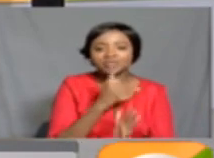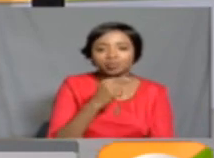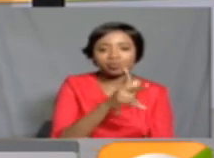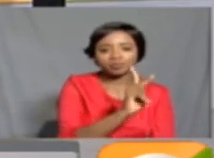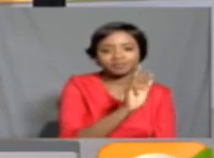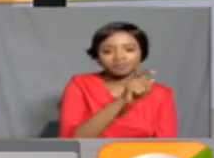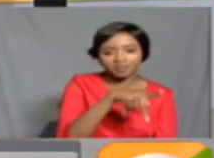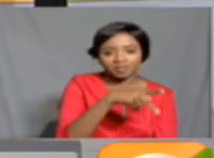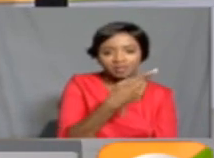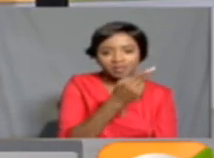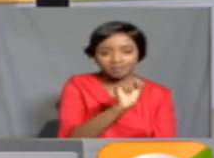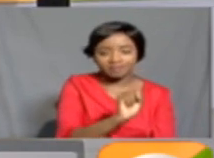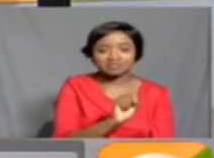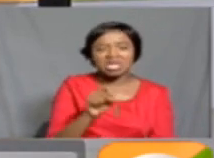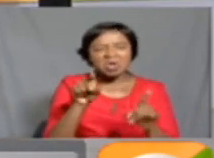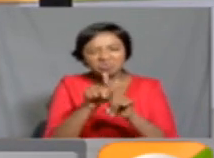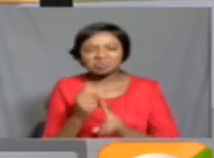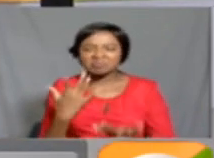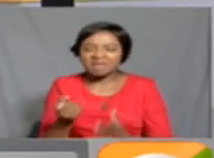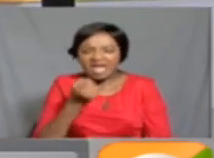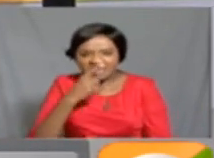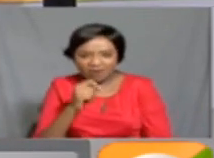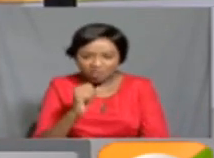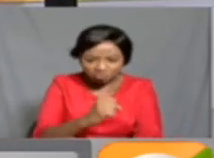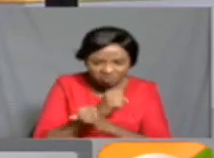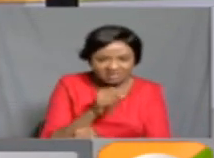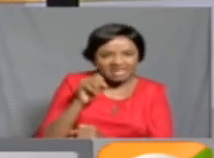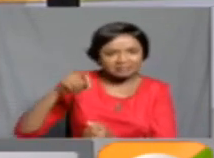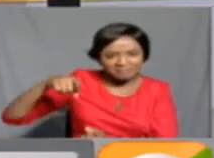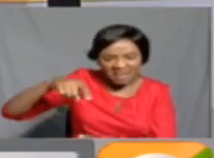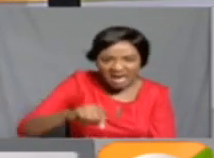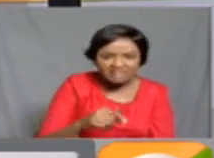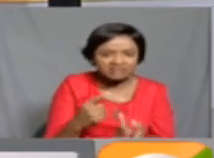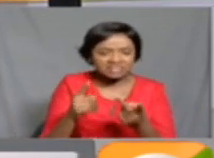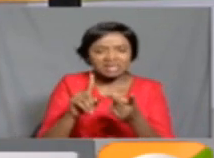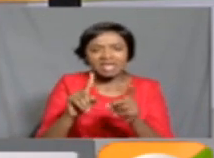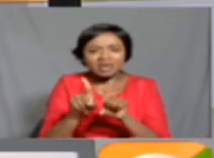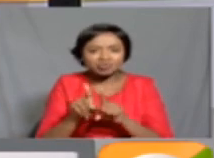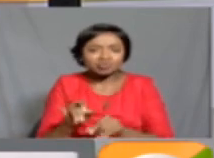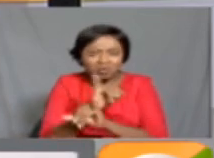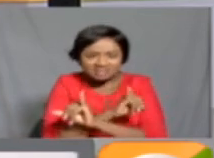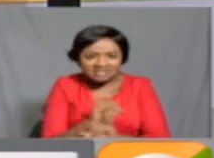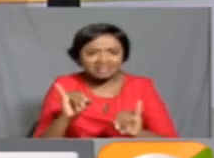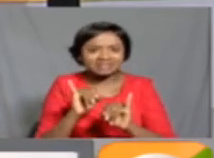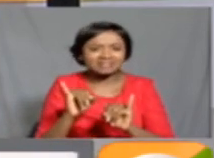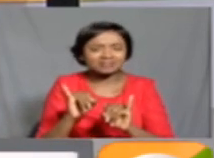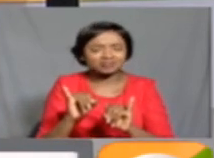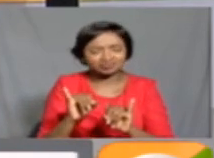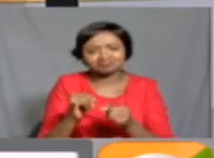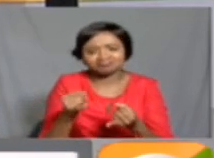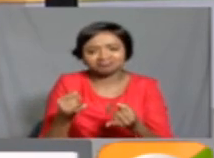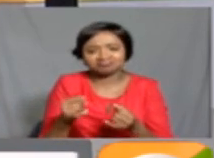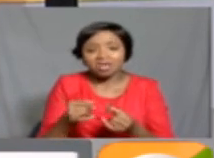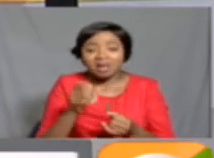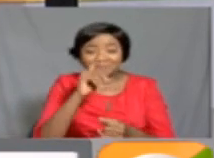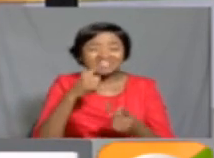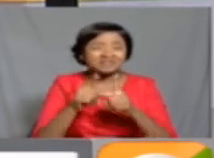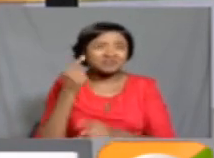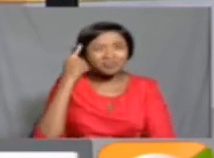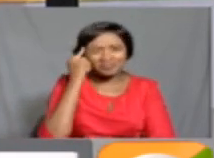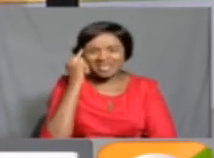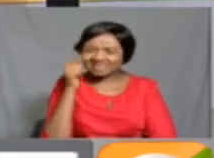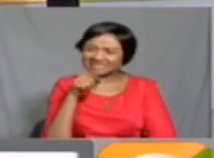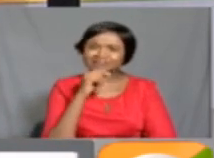use of pesticides, including the phytosanitary conditions that we have talked about. But just in case you're thinking this is something you can do